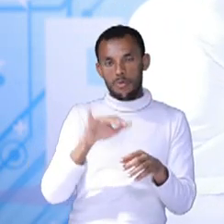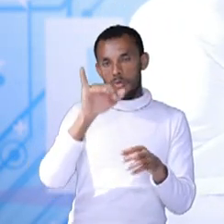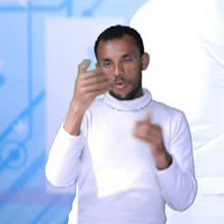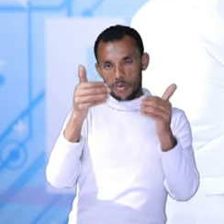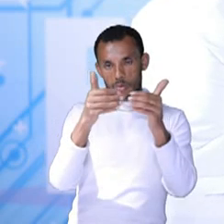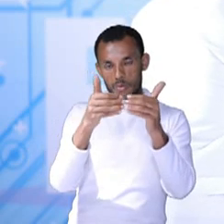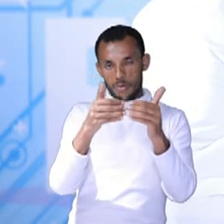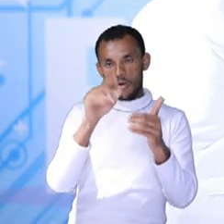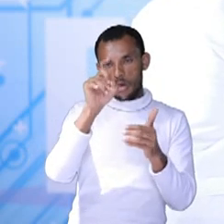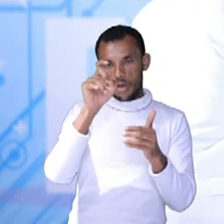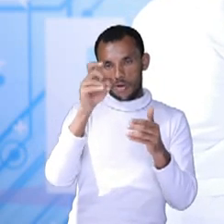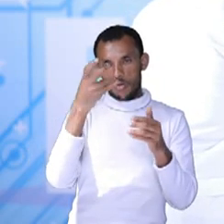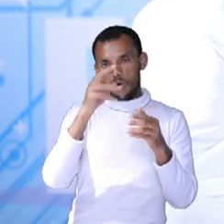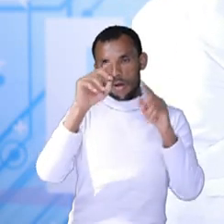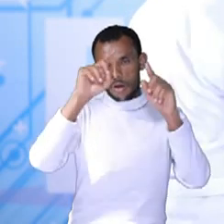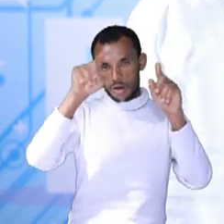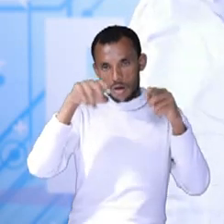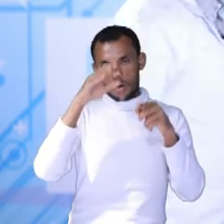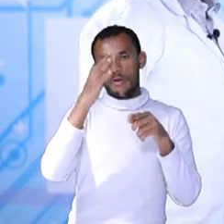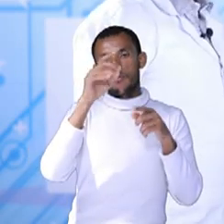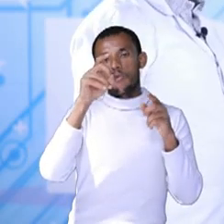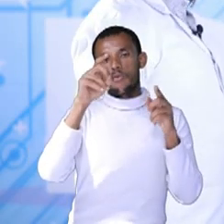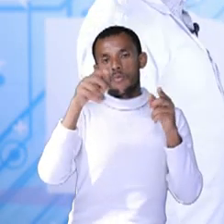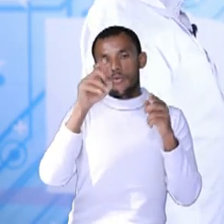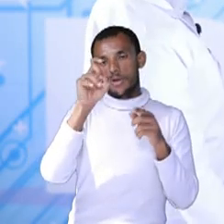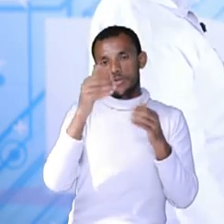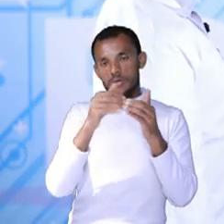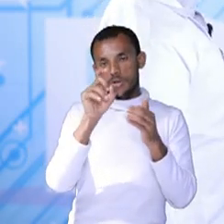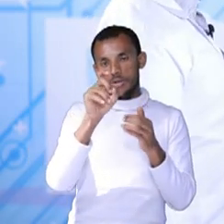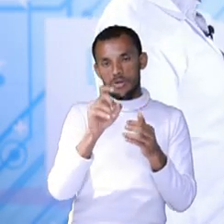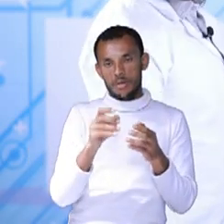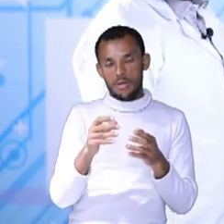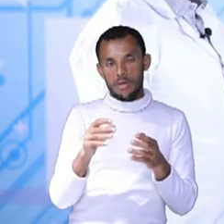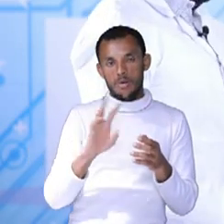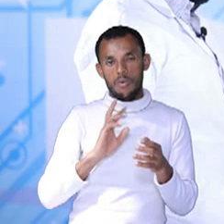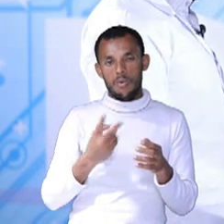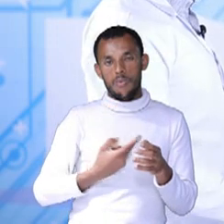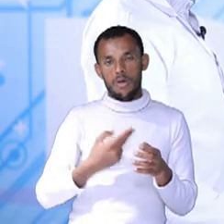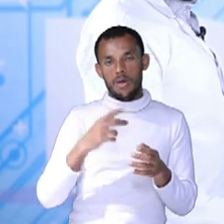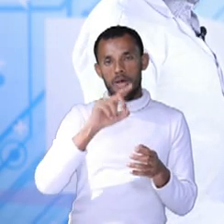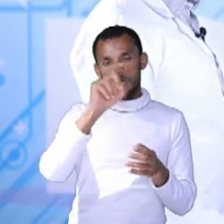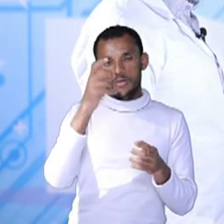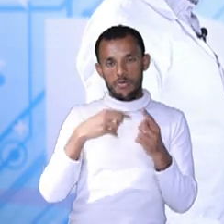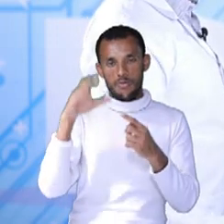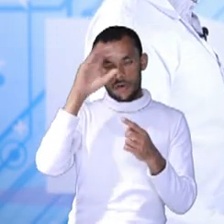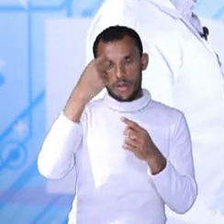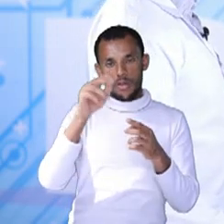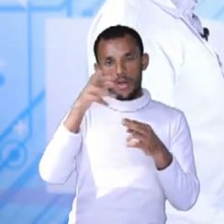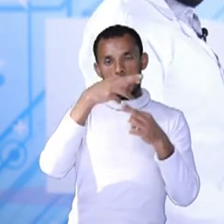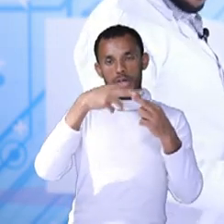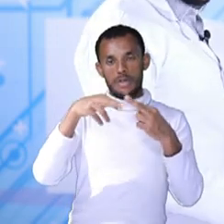y is equal to x, or f of x equals to x. So we are asked to find the